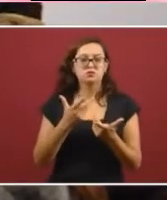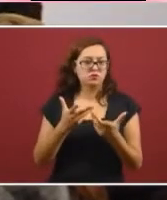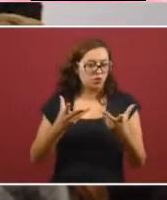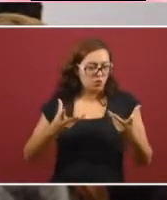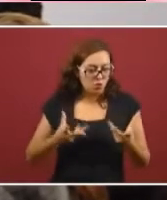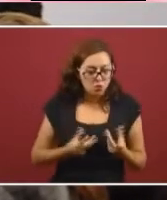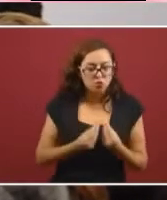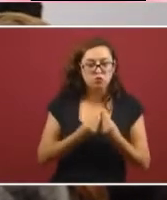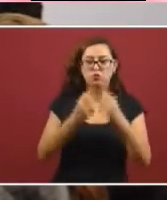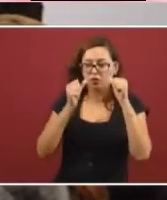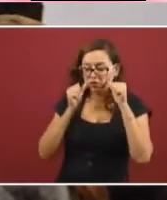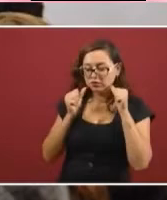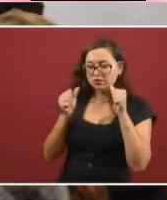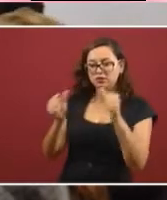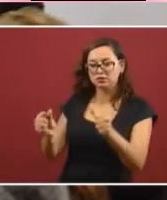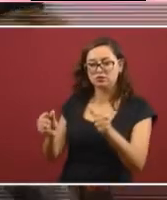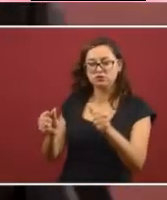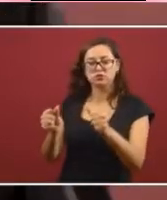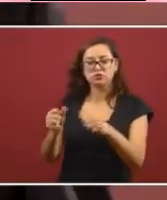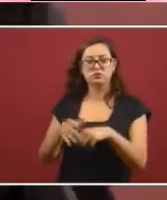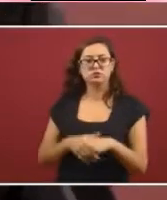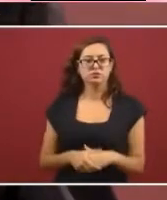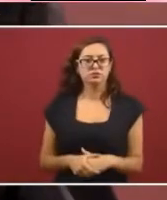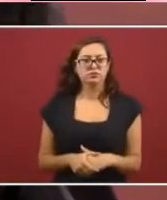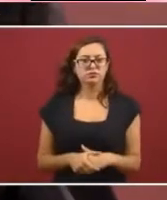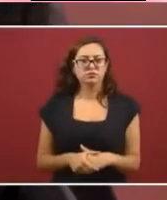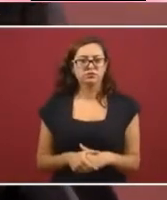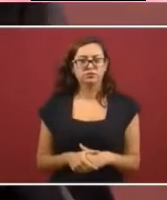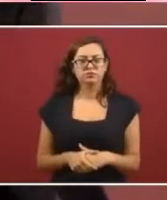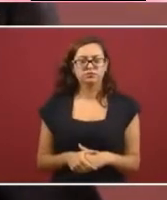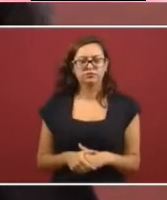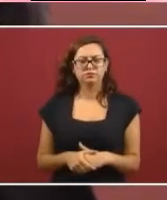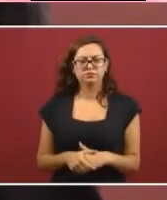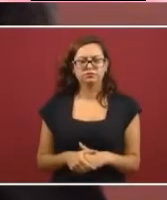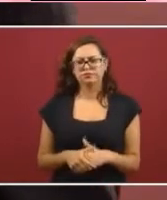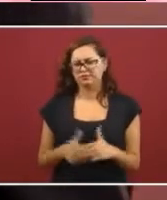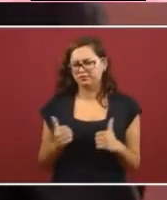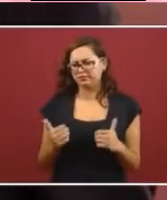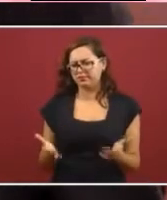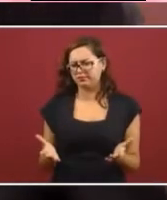for the business owners, and they can accompany them